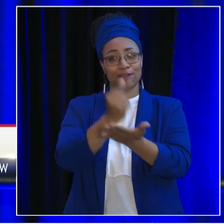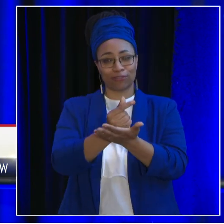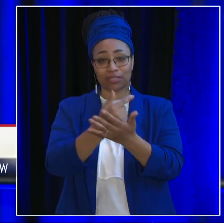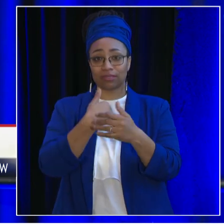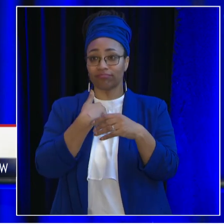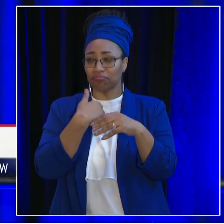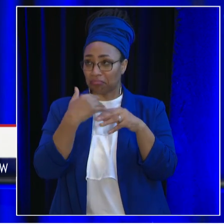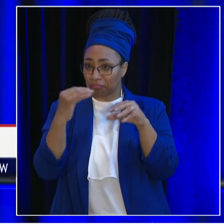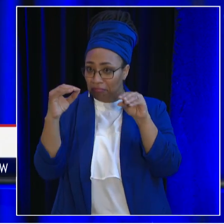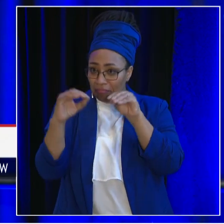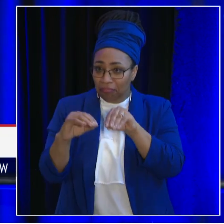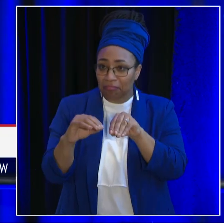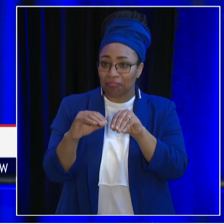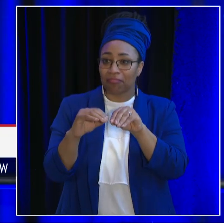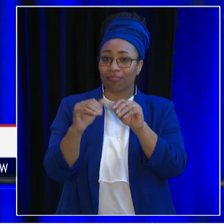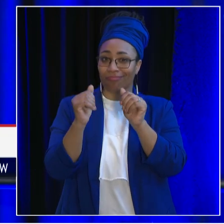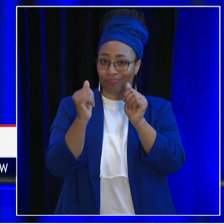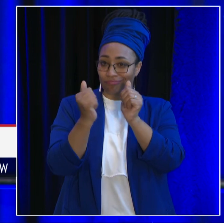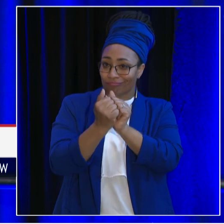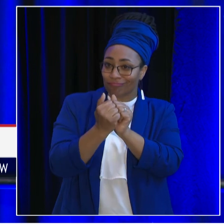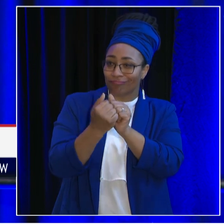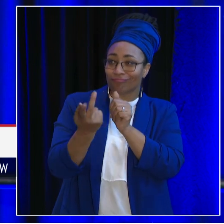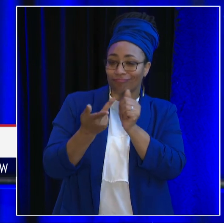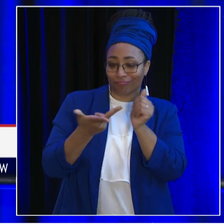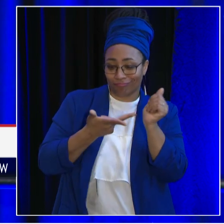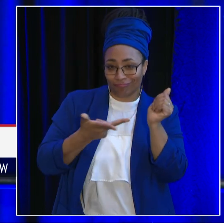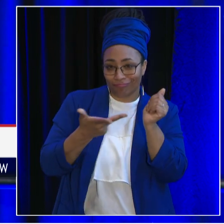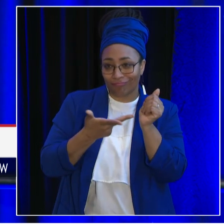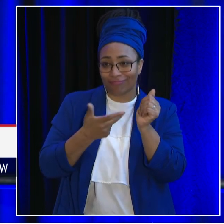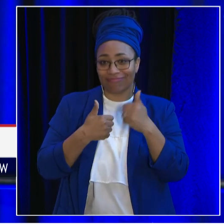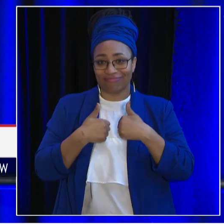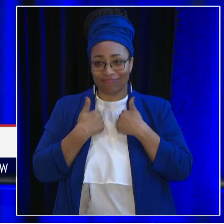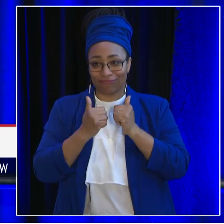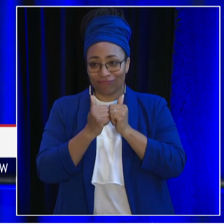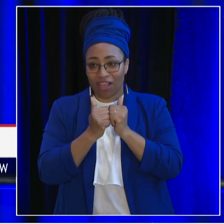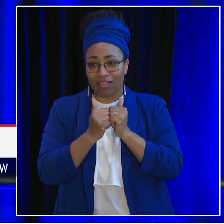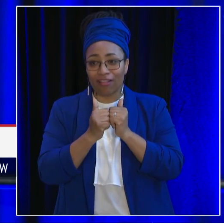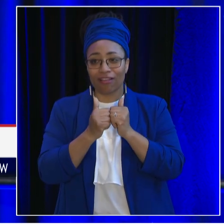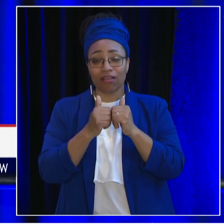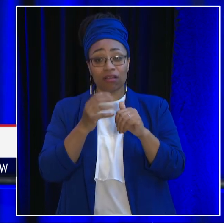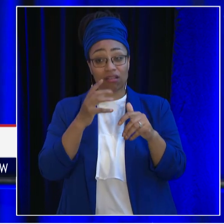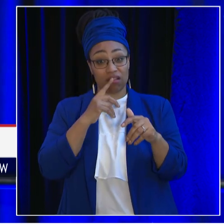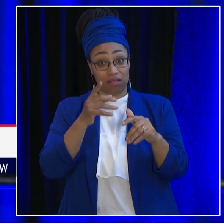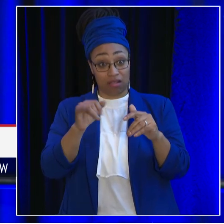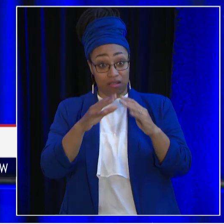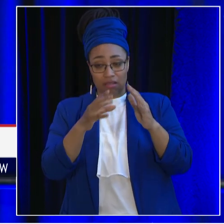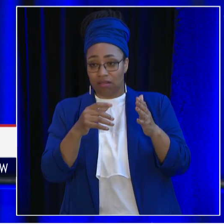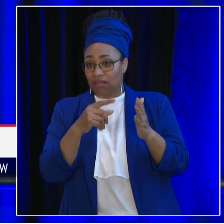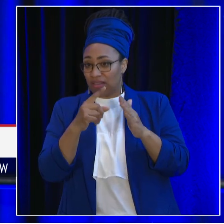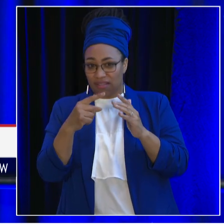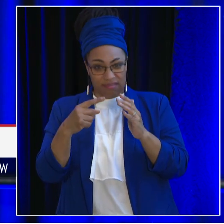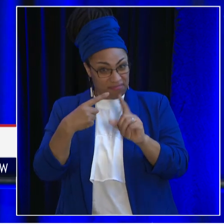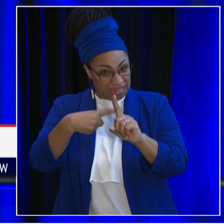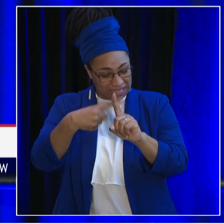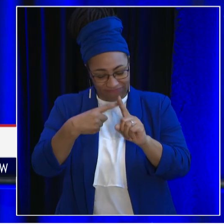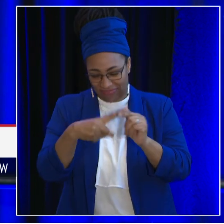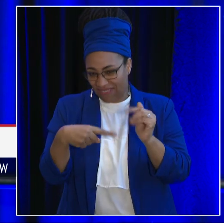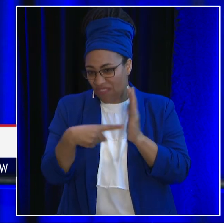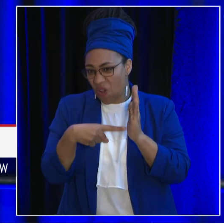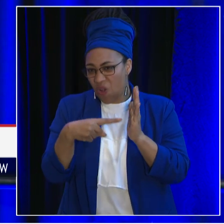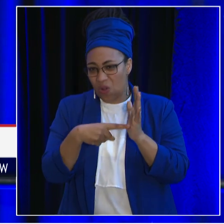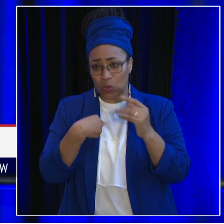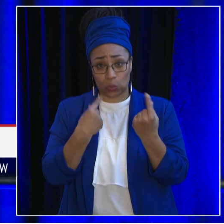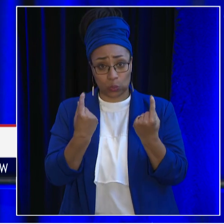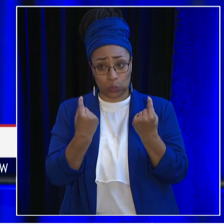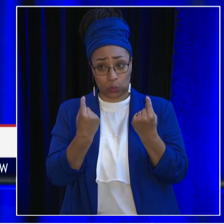friend. For many months, she couldn't afford her rent. And so I went and I held up a store to